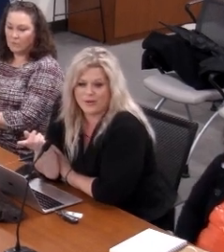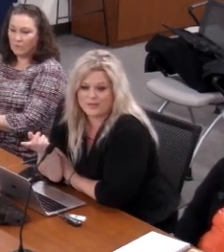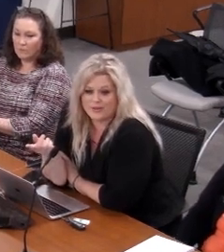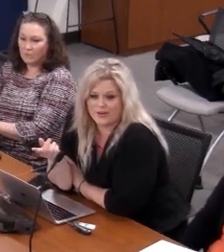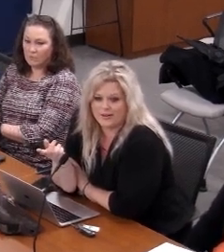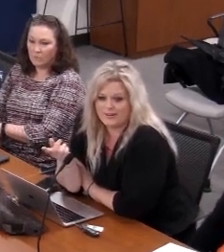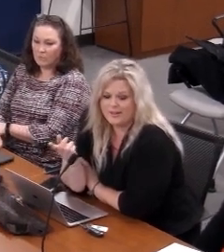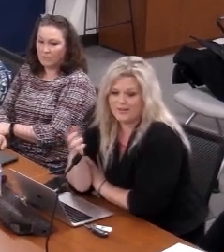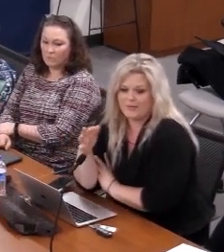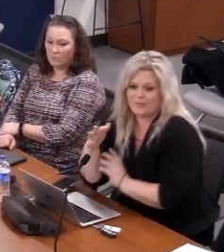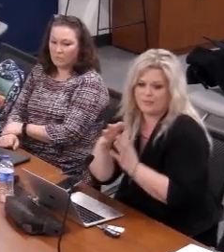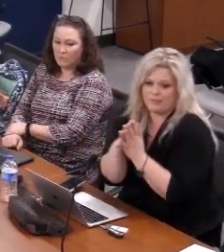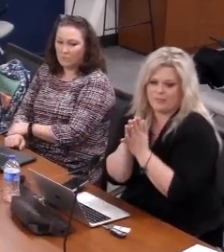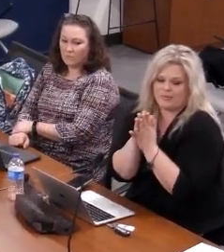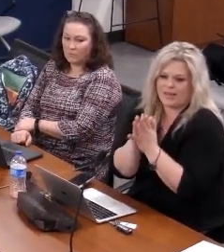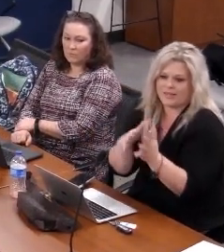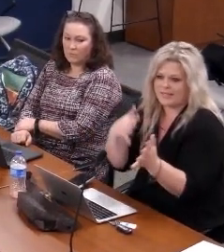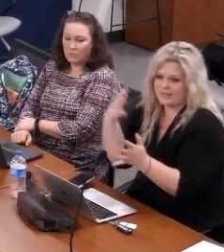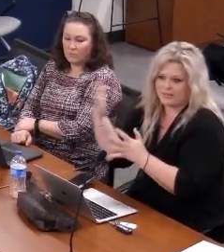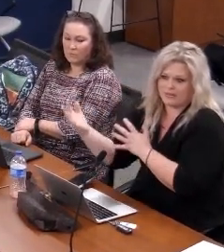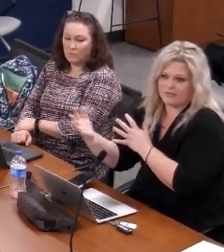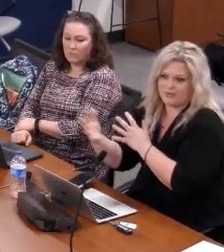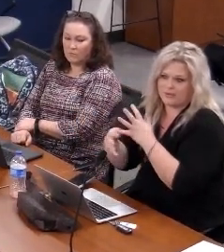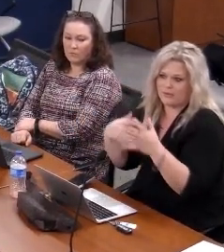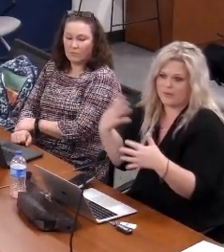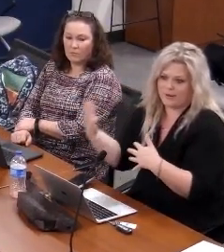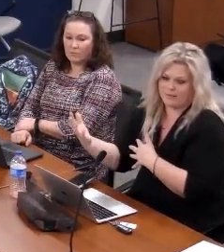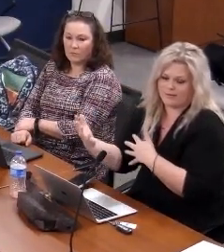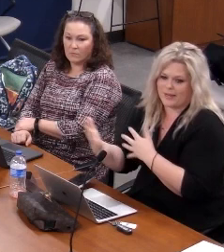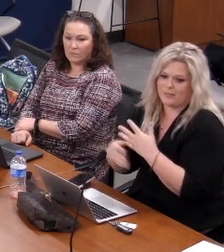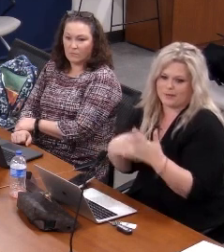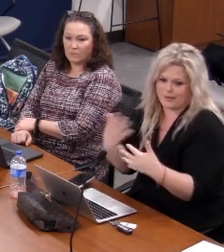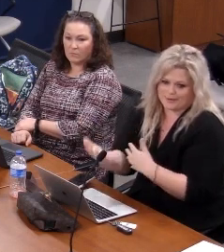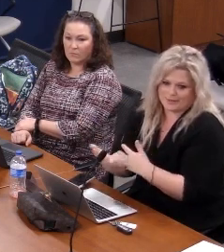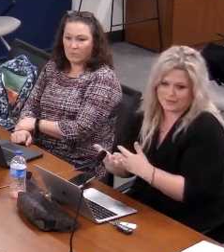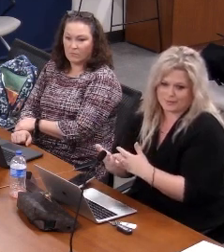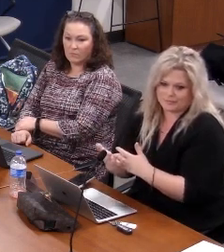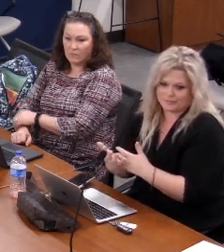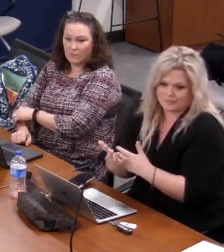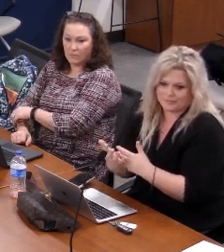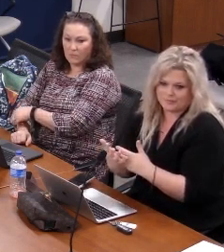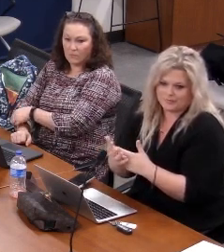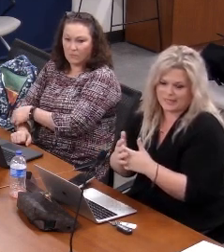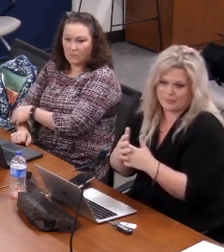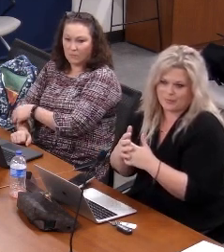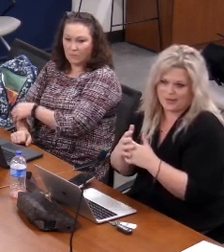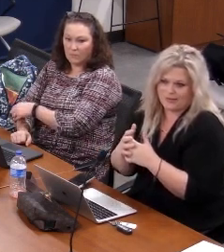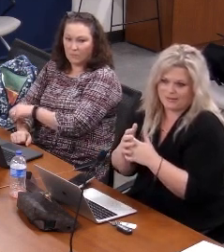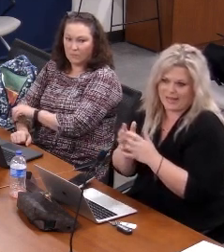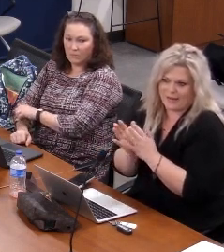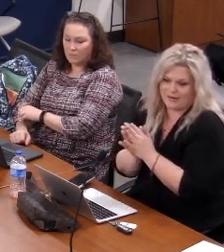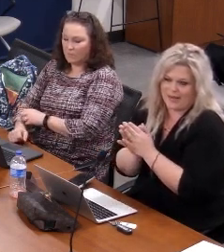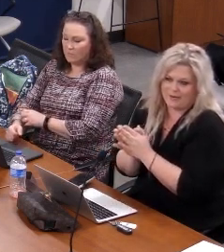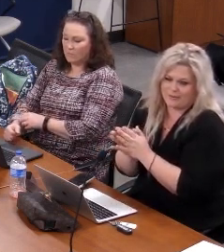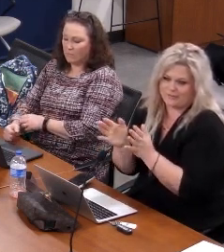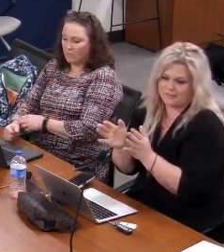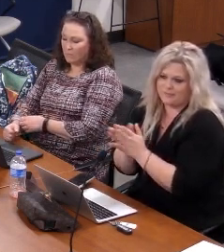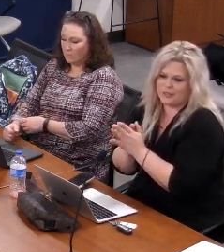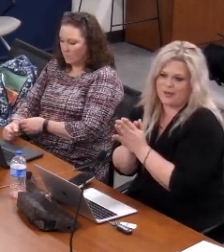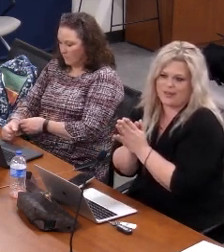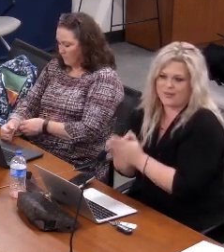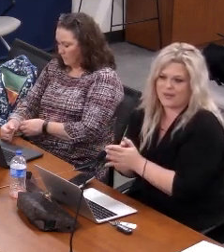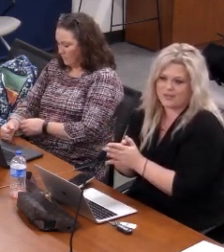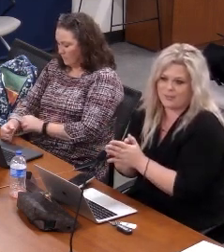One, what are your thoughts on the ideas of reforming accountability and assessment, and